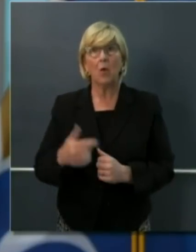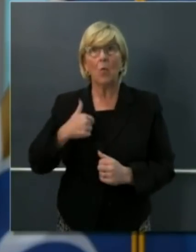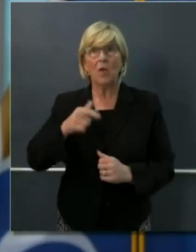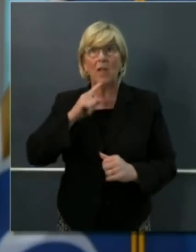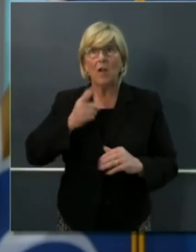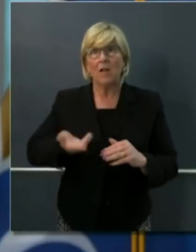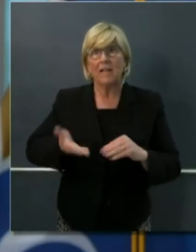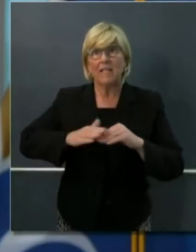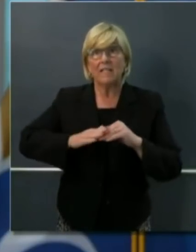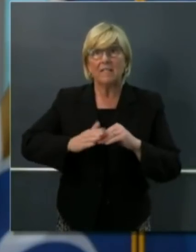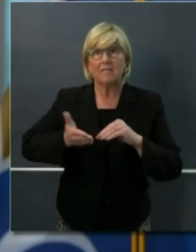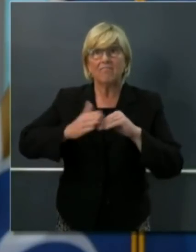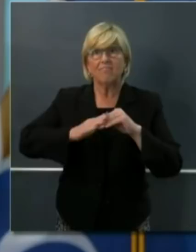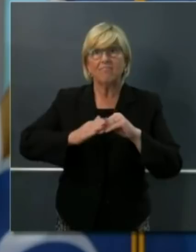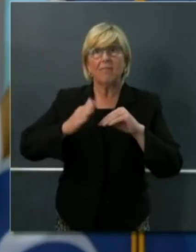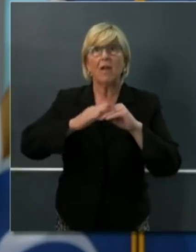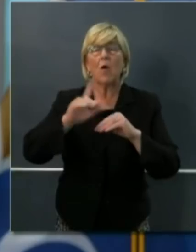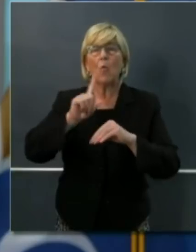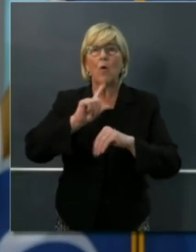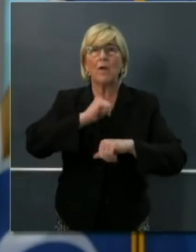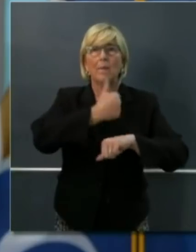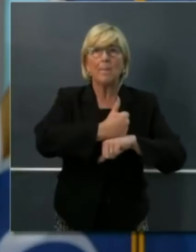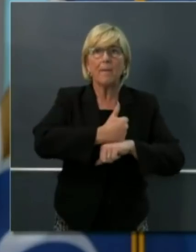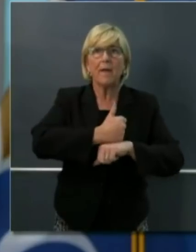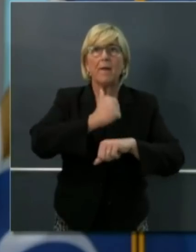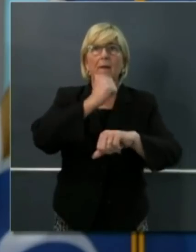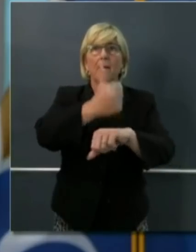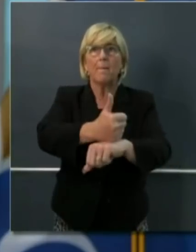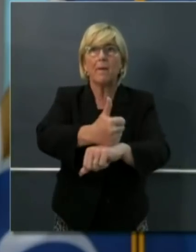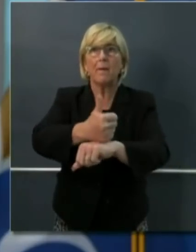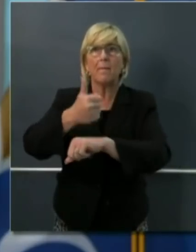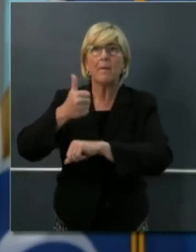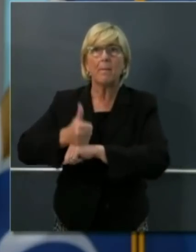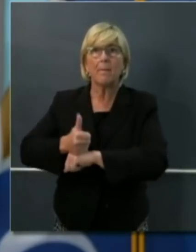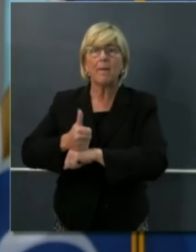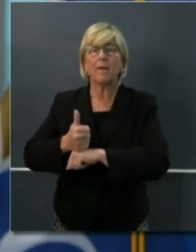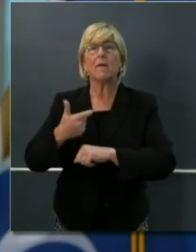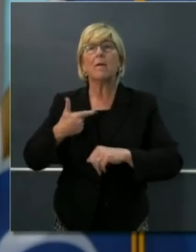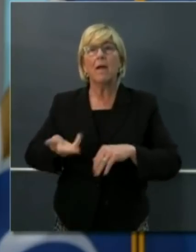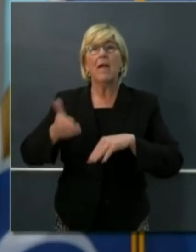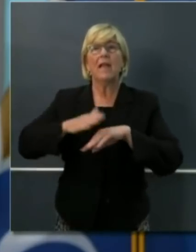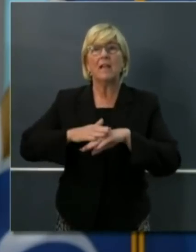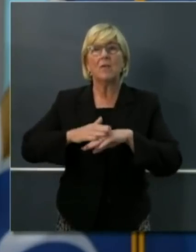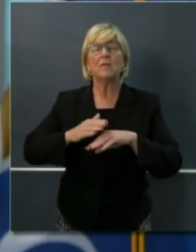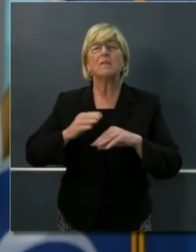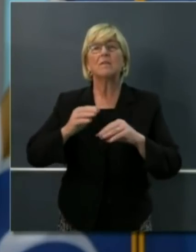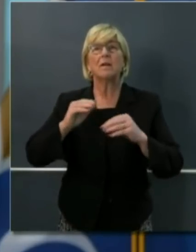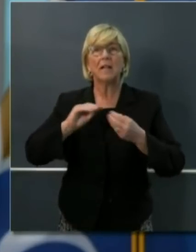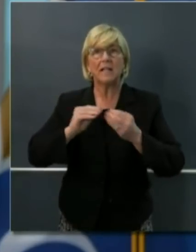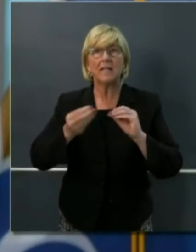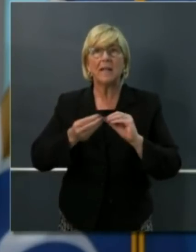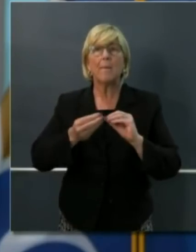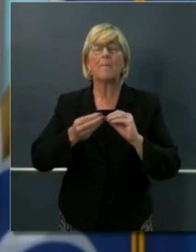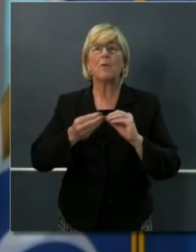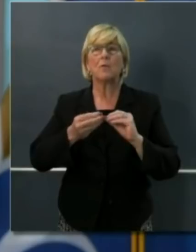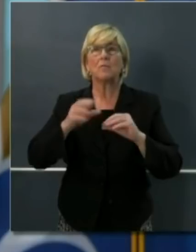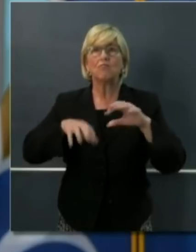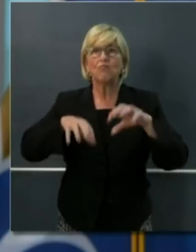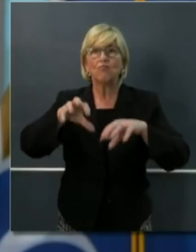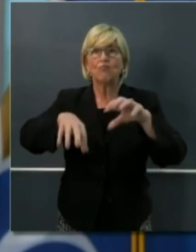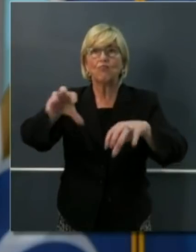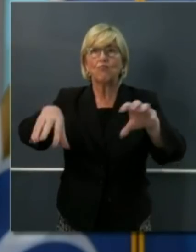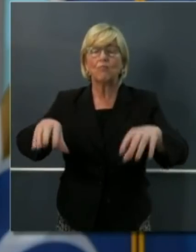increasing the sites of availability at the same time. We're increasing capacity within the existing system. There